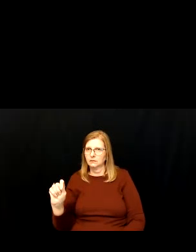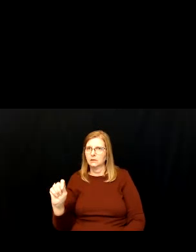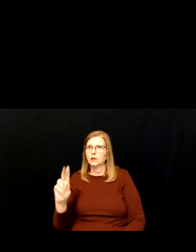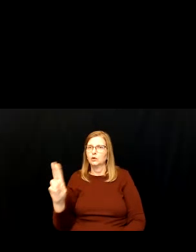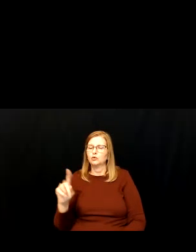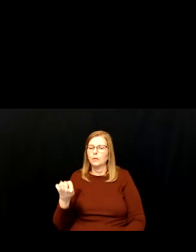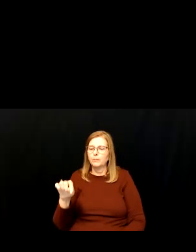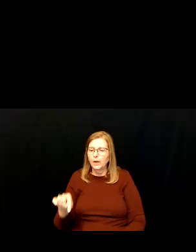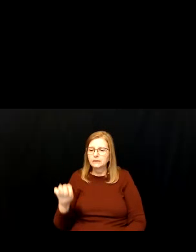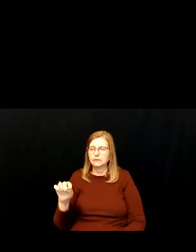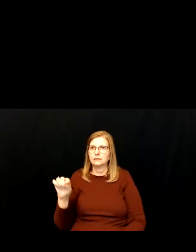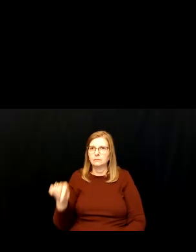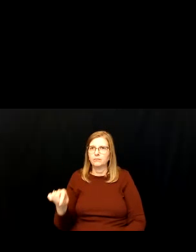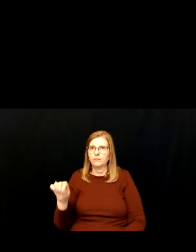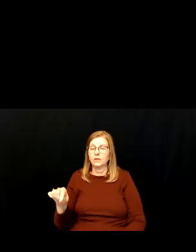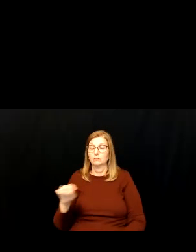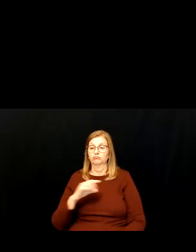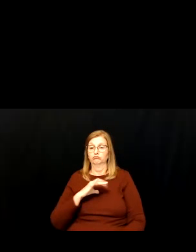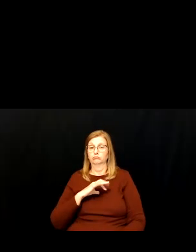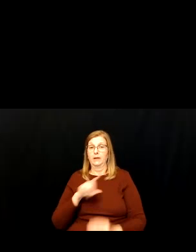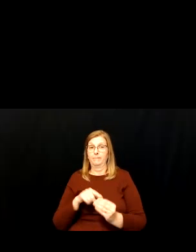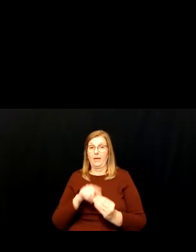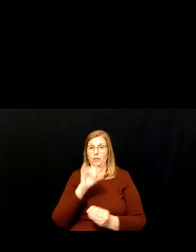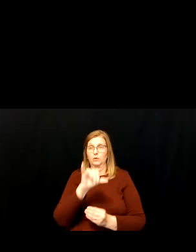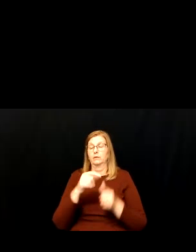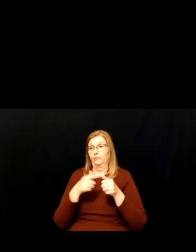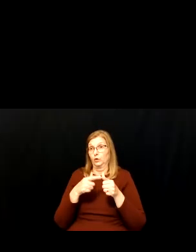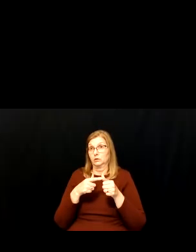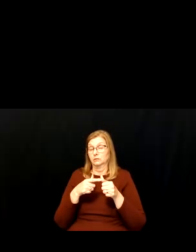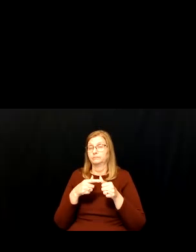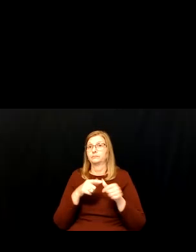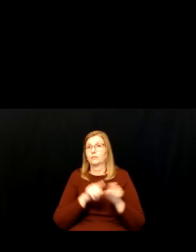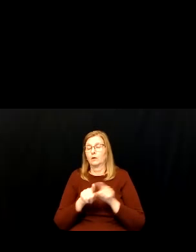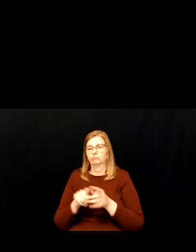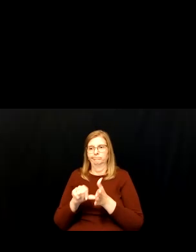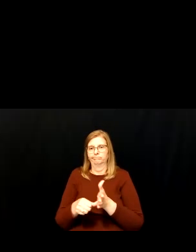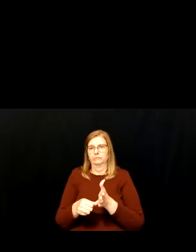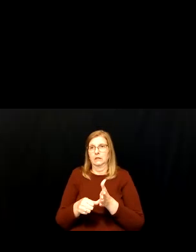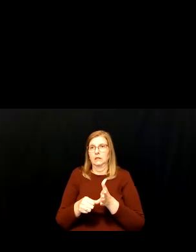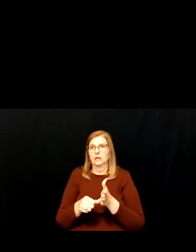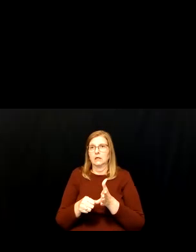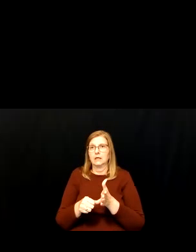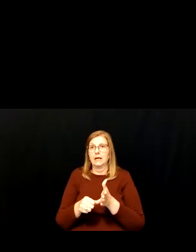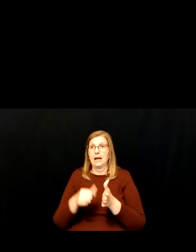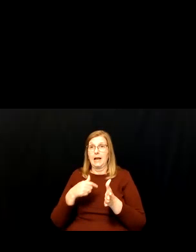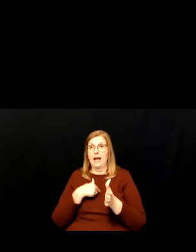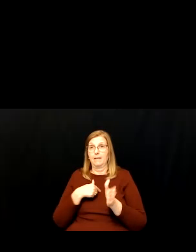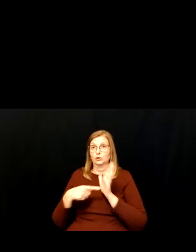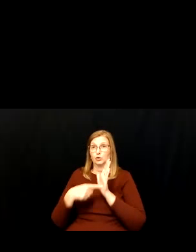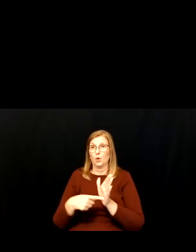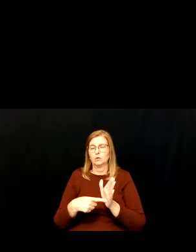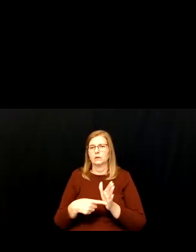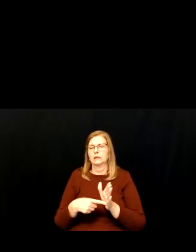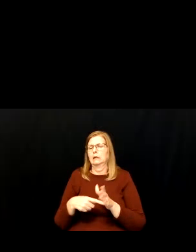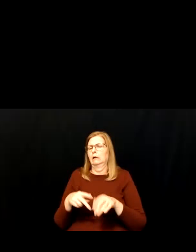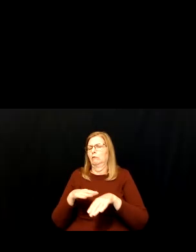press. What's great about these, and first let me also emphasize that I am showing you just a